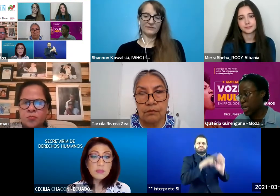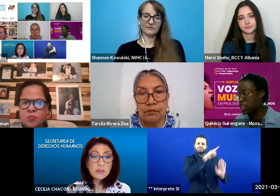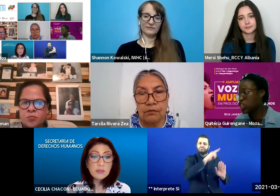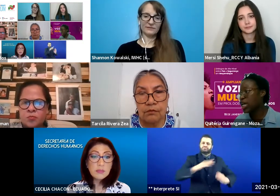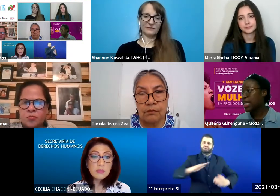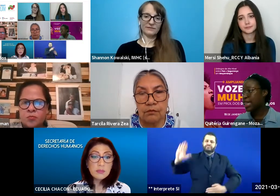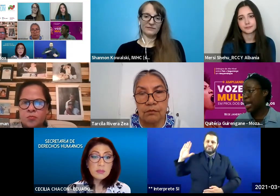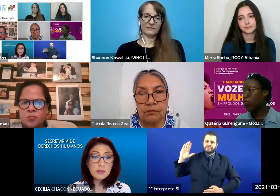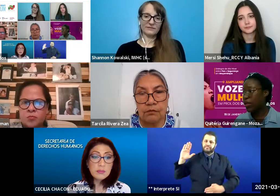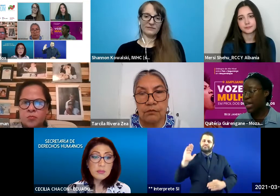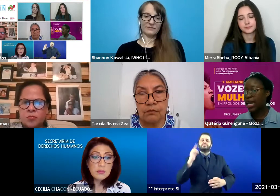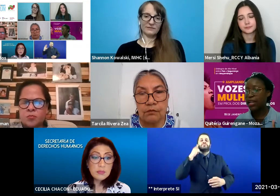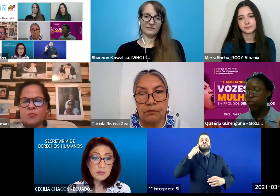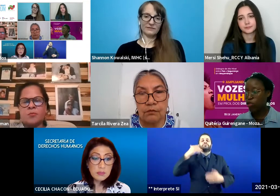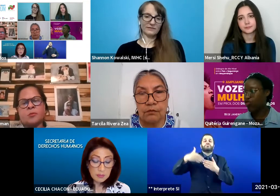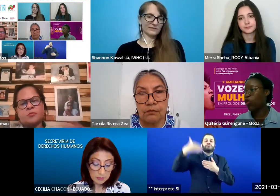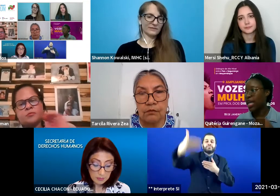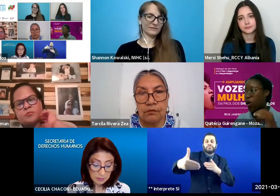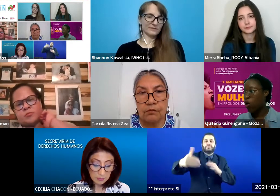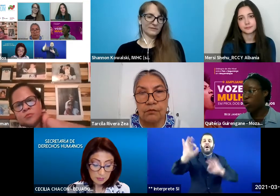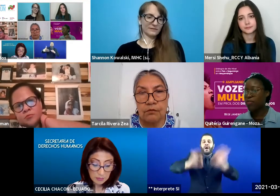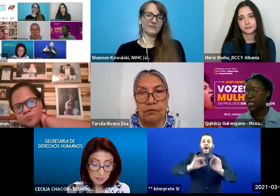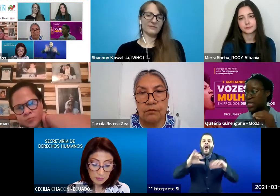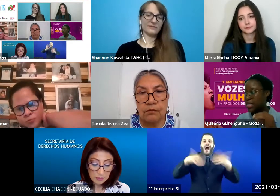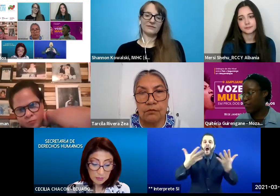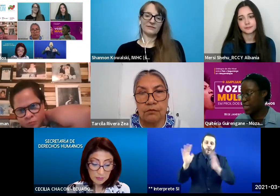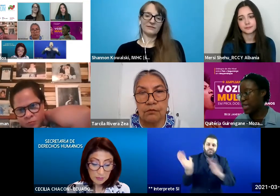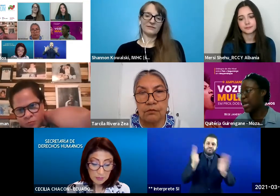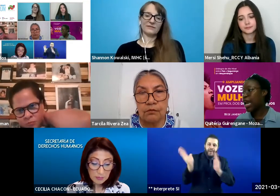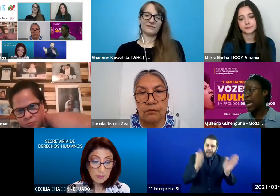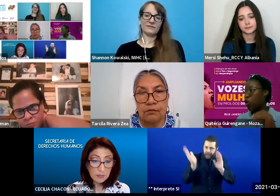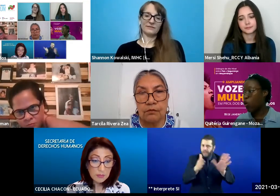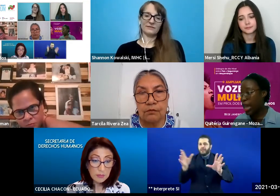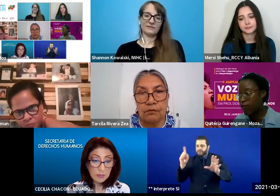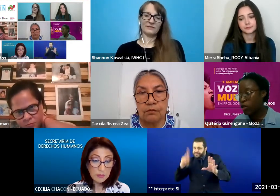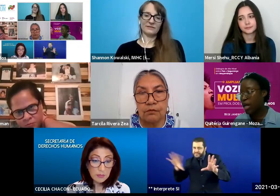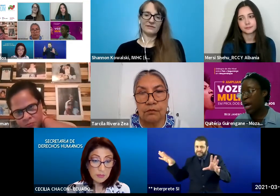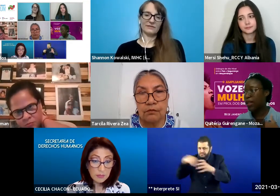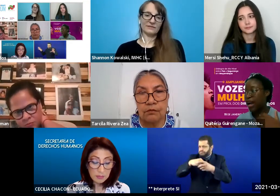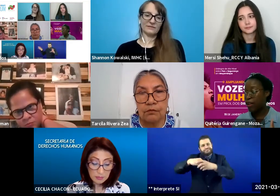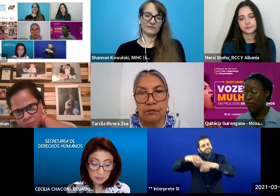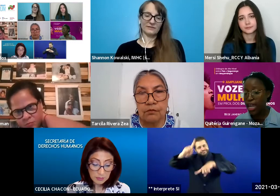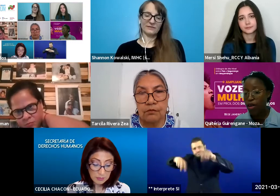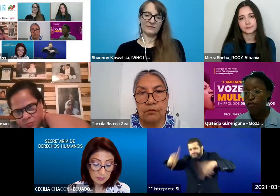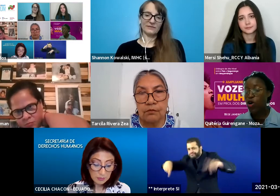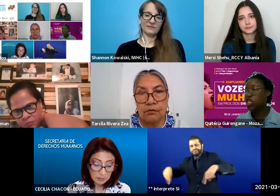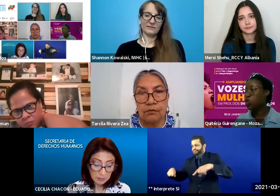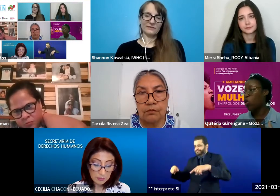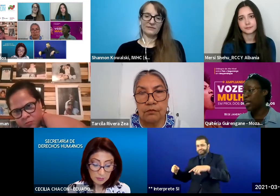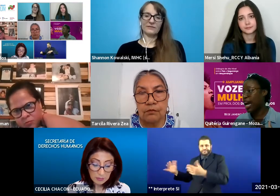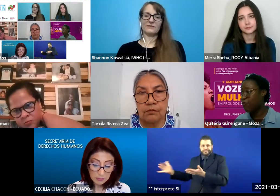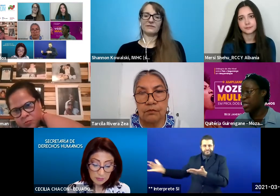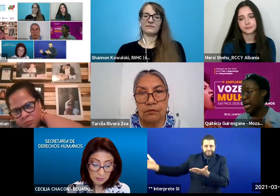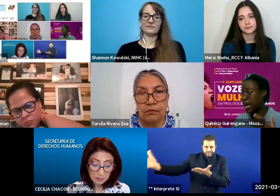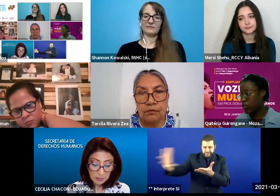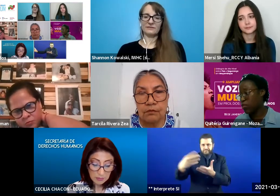organizations for change, then women can push for their own representativity at all level, amplifying our voice to